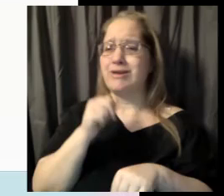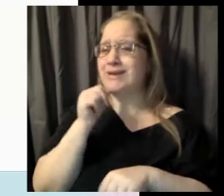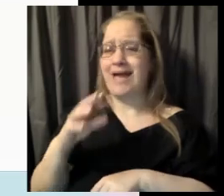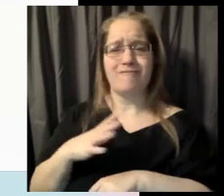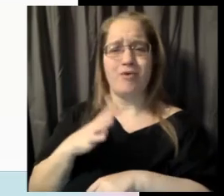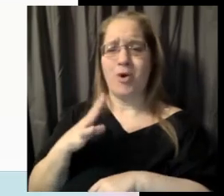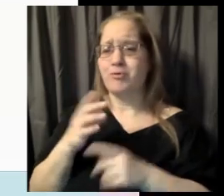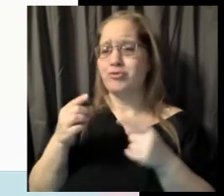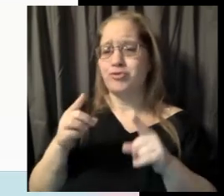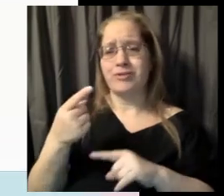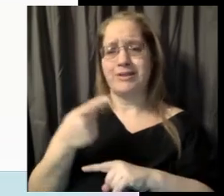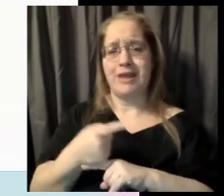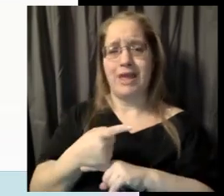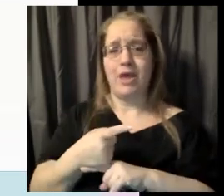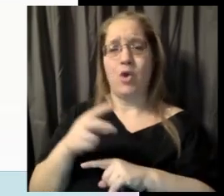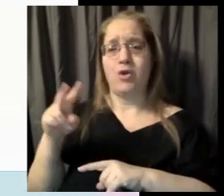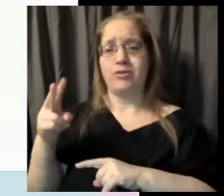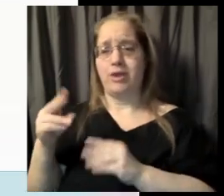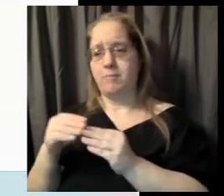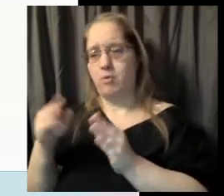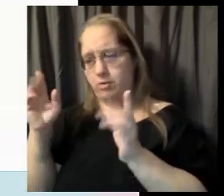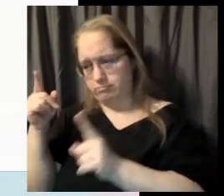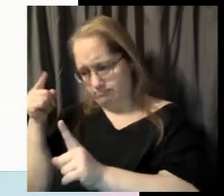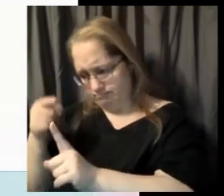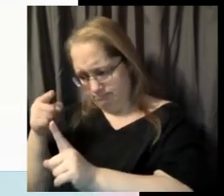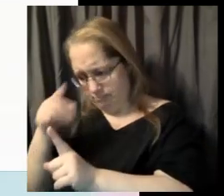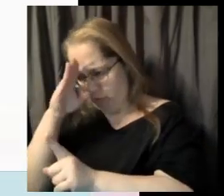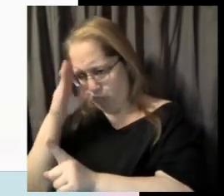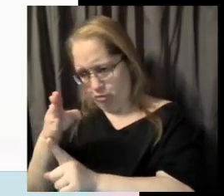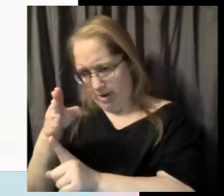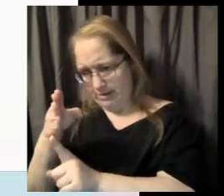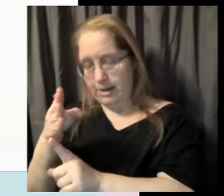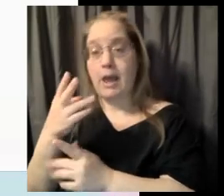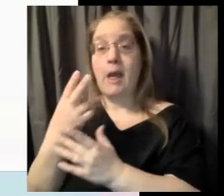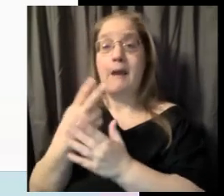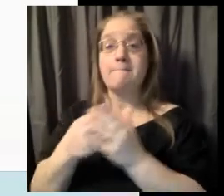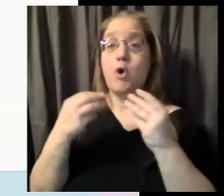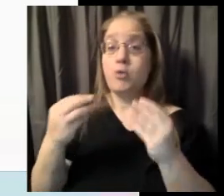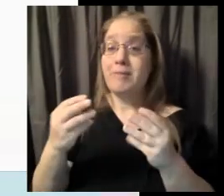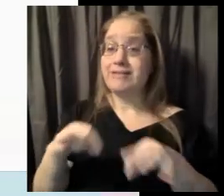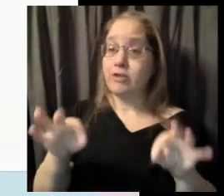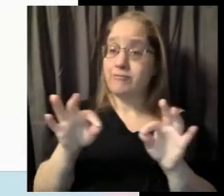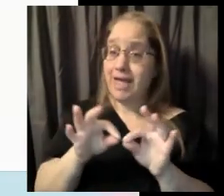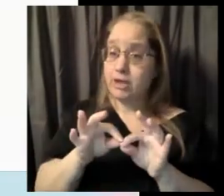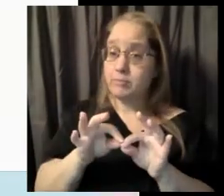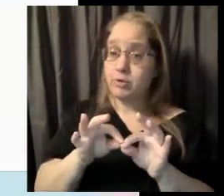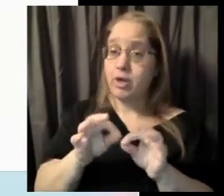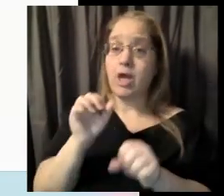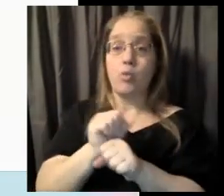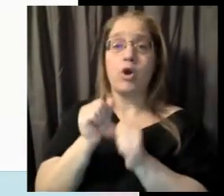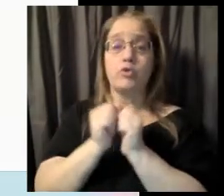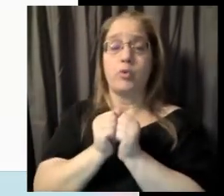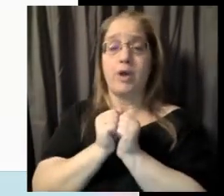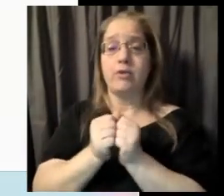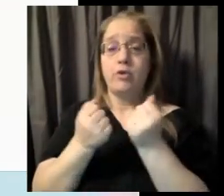day, or a more targeted and explicit or direct approach. Now, both methods are valuable and definitely work together